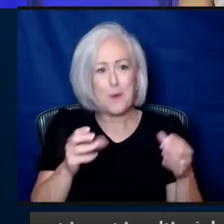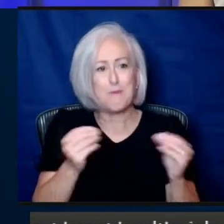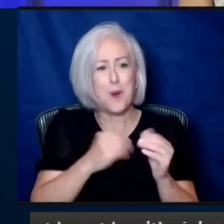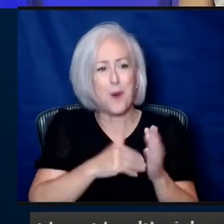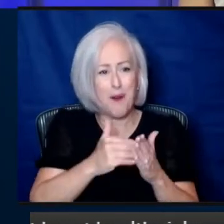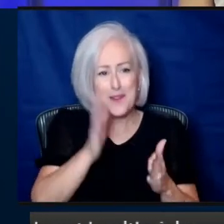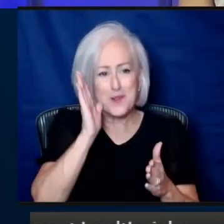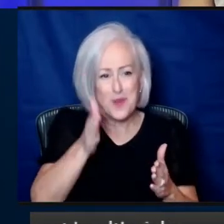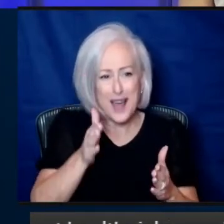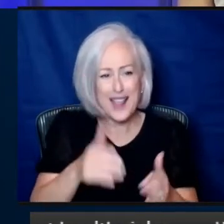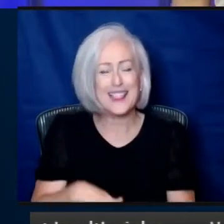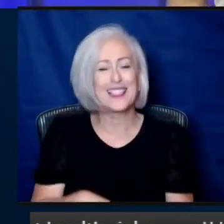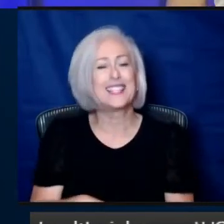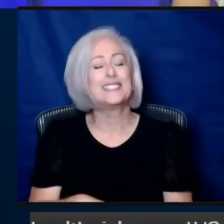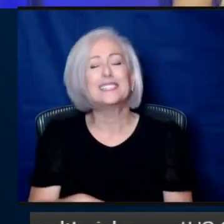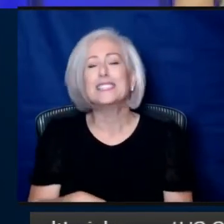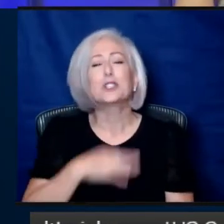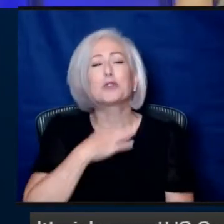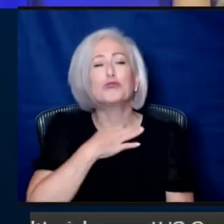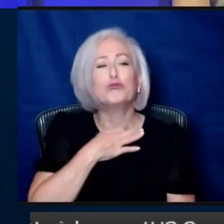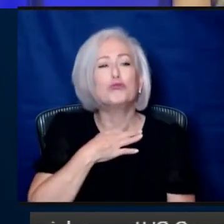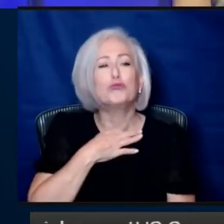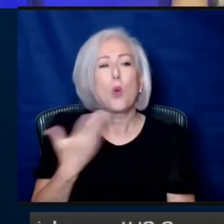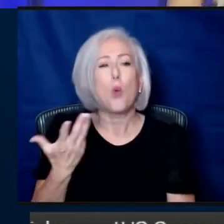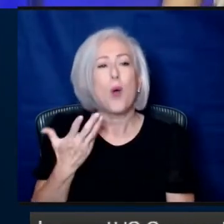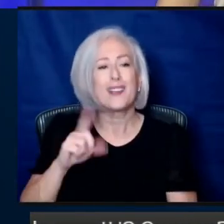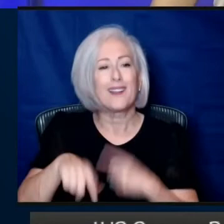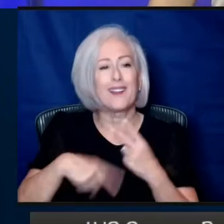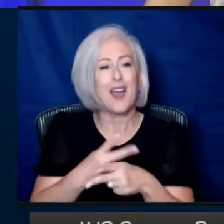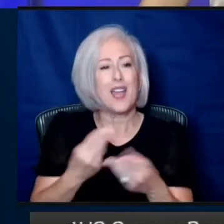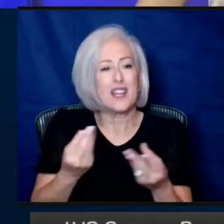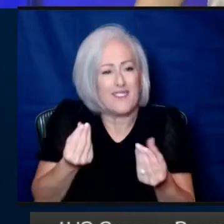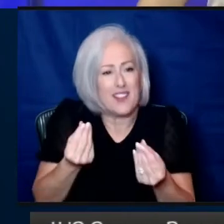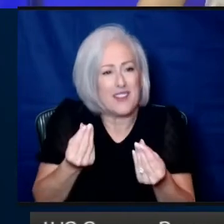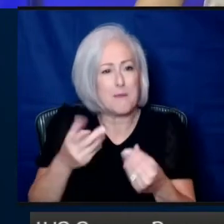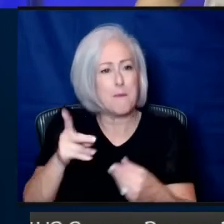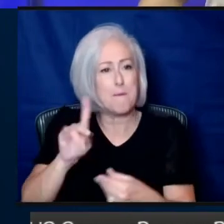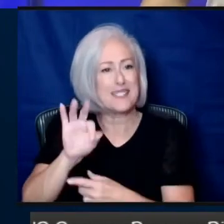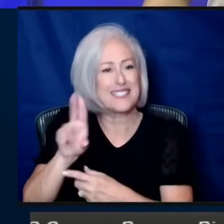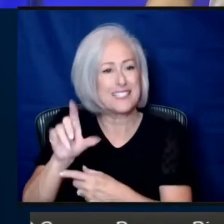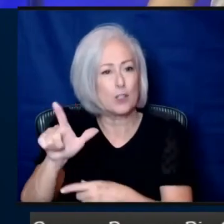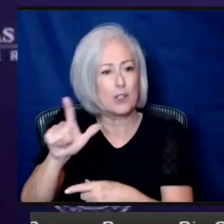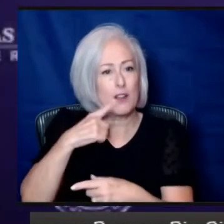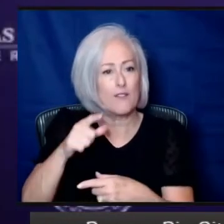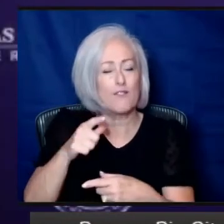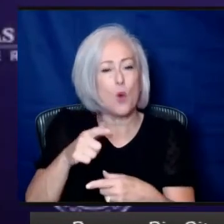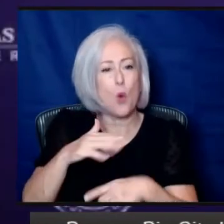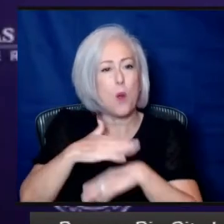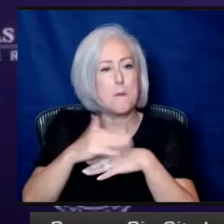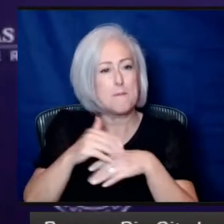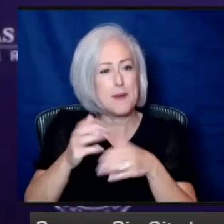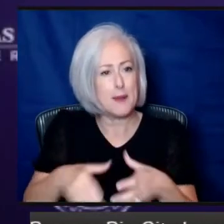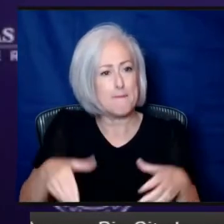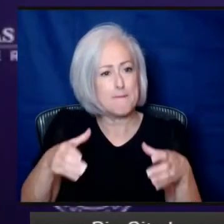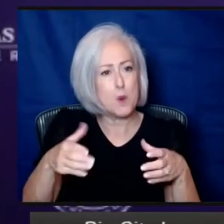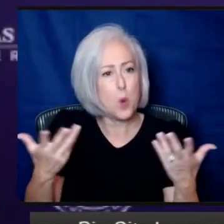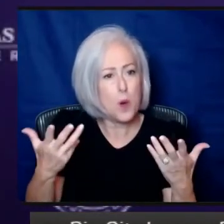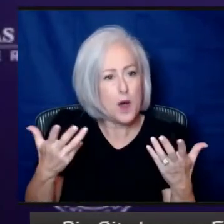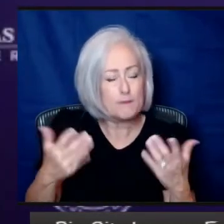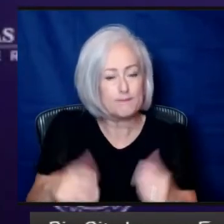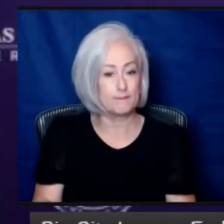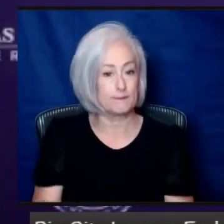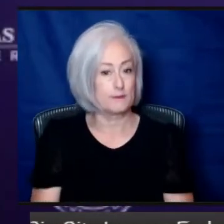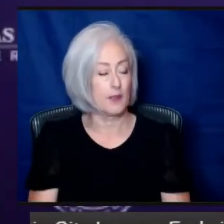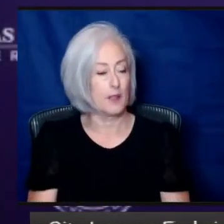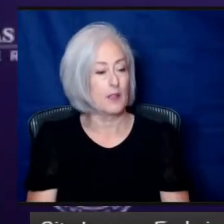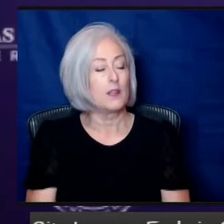take, doctor, on the material that we should get for our pet food bowls? Right. I think here where the dishwasher is going to